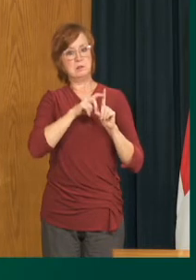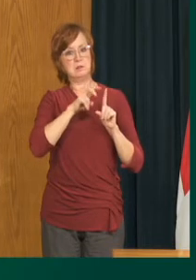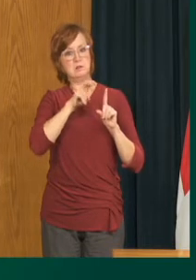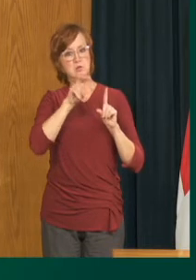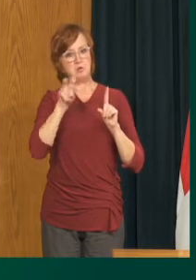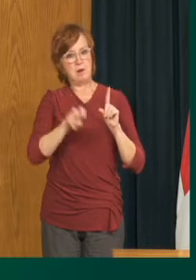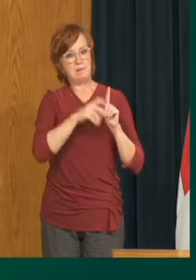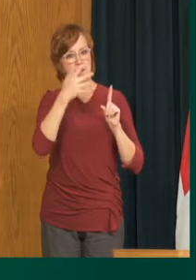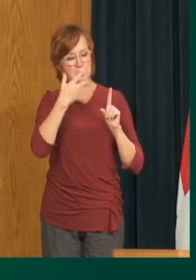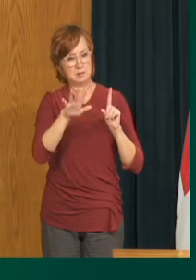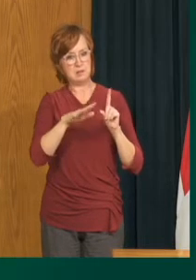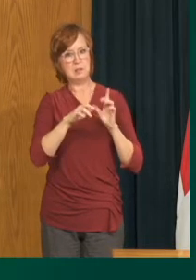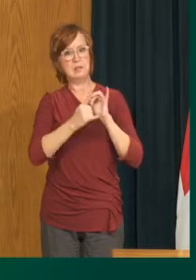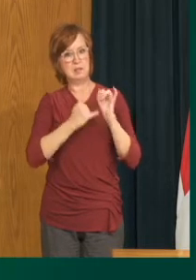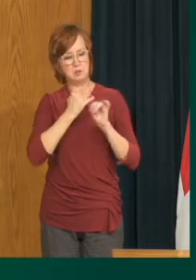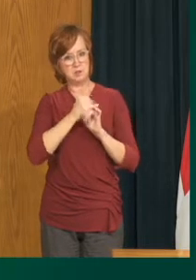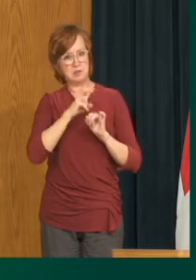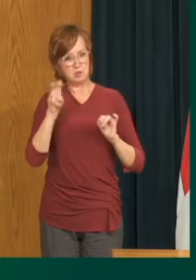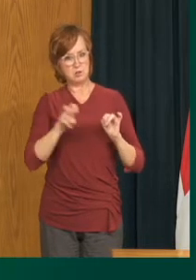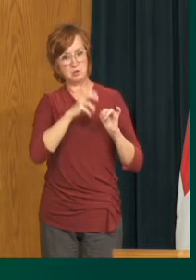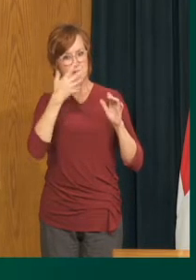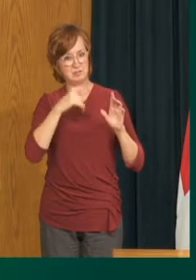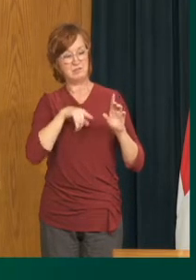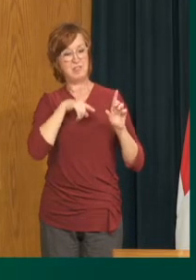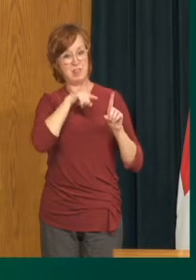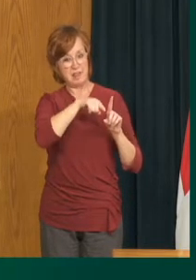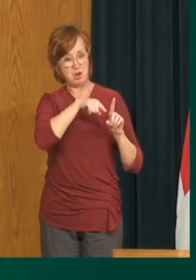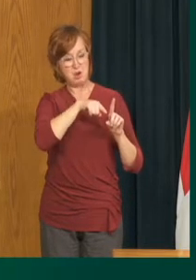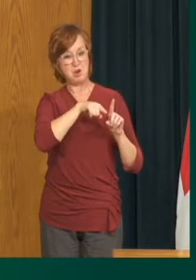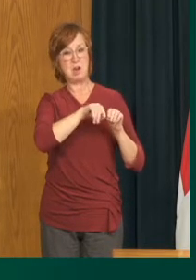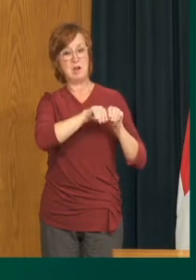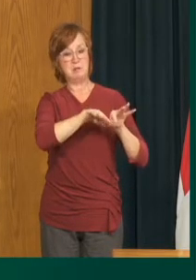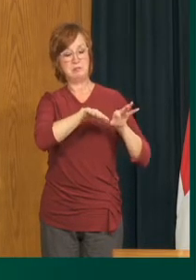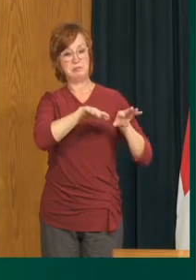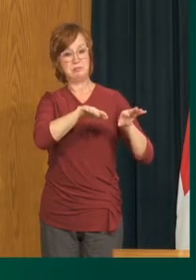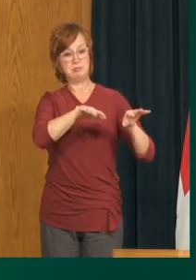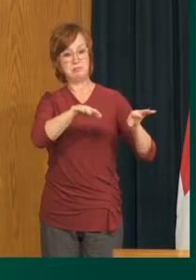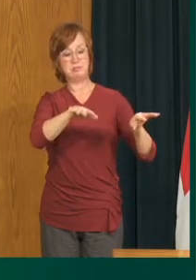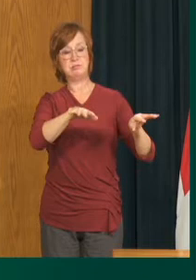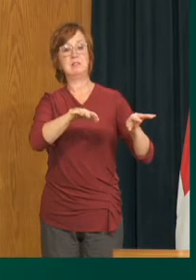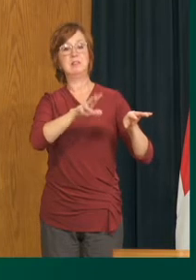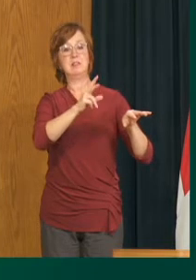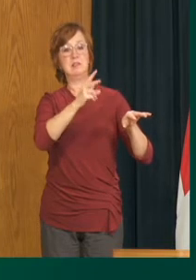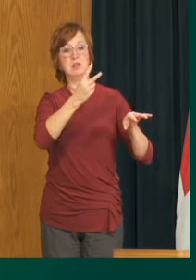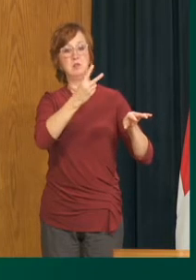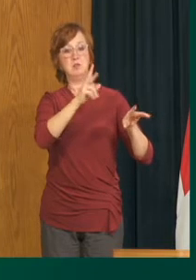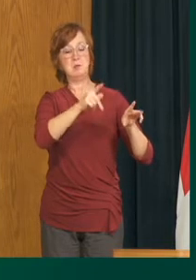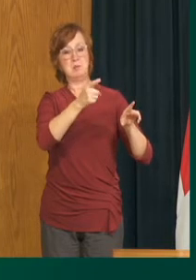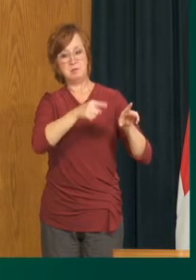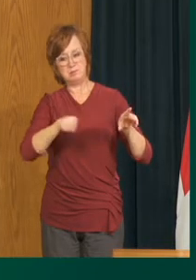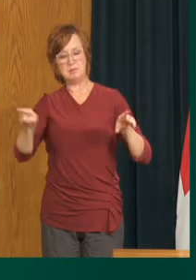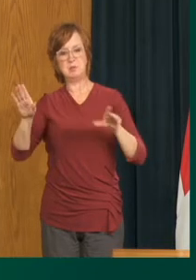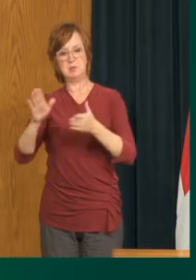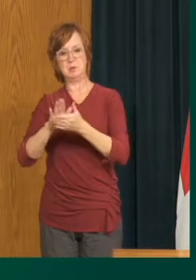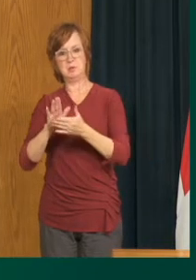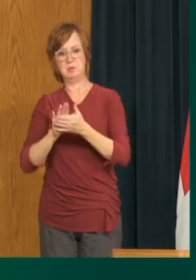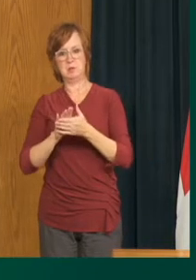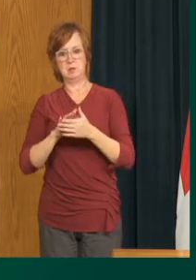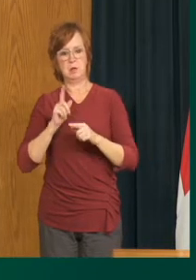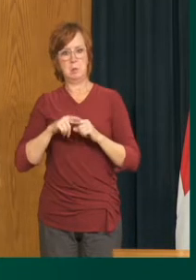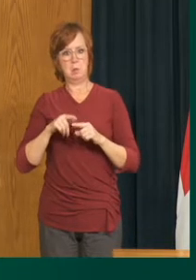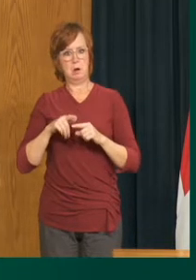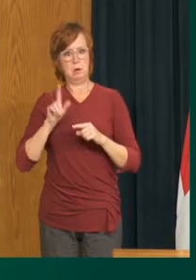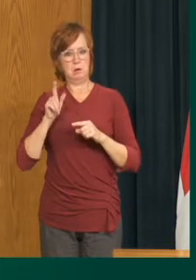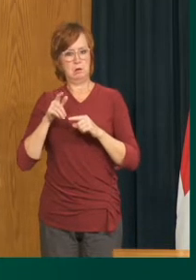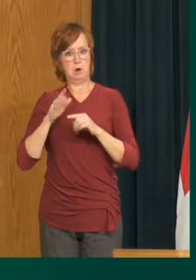notified in the past. So again, there's no single reason why we have 6 schools with a